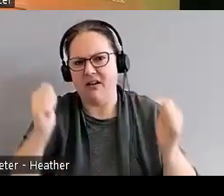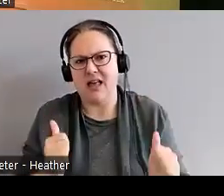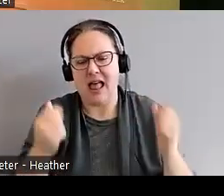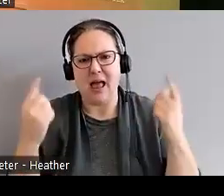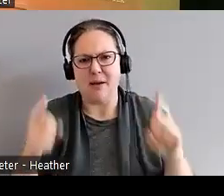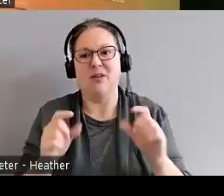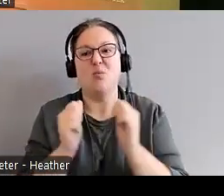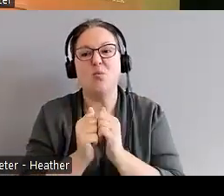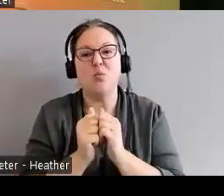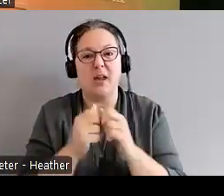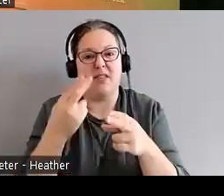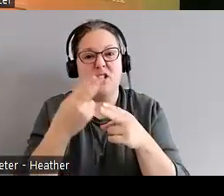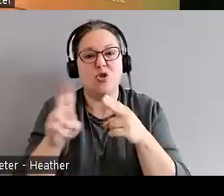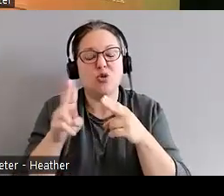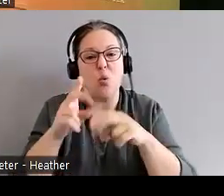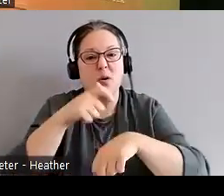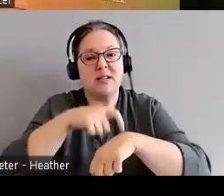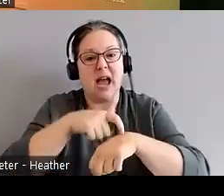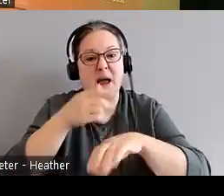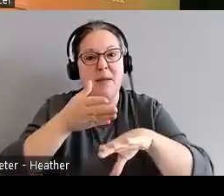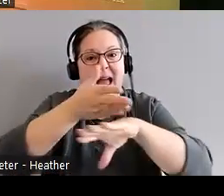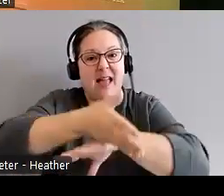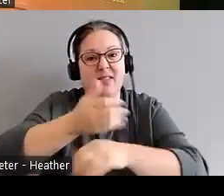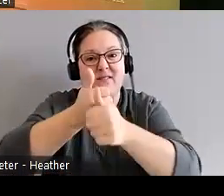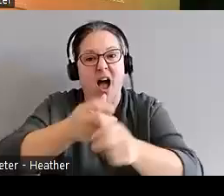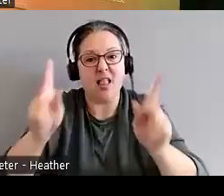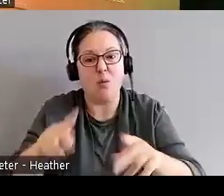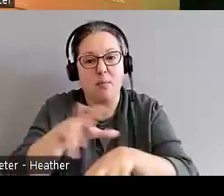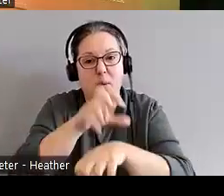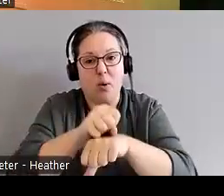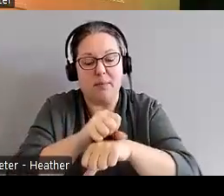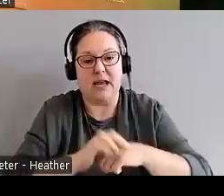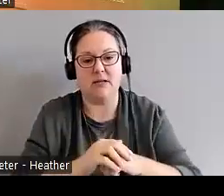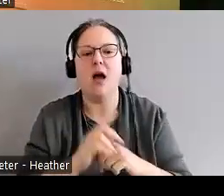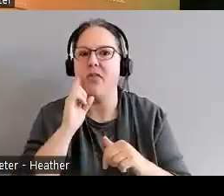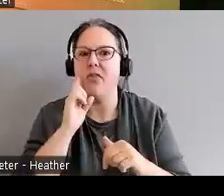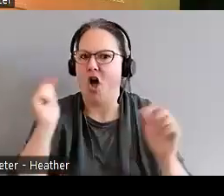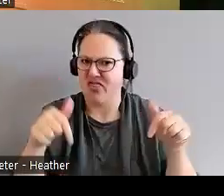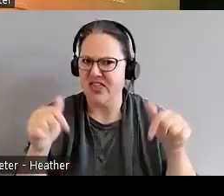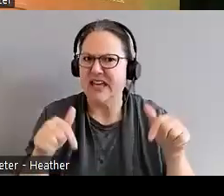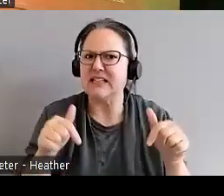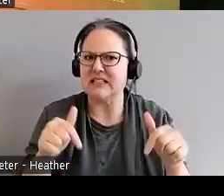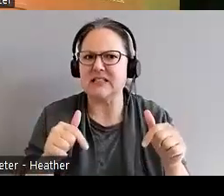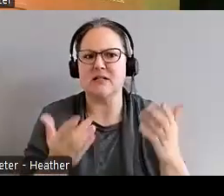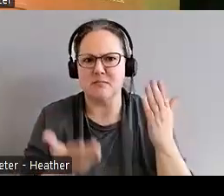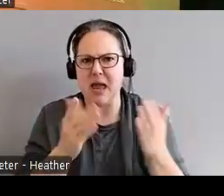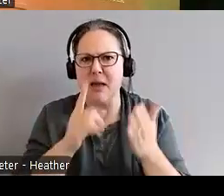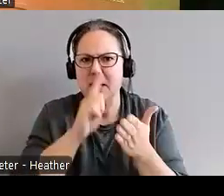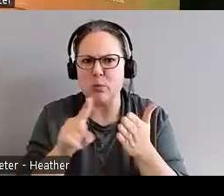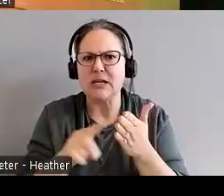relatively short duration of the follow-up. So I thought this might be it. And the one that I really focused on